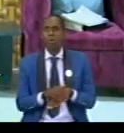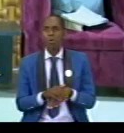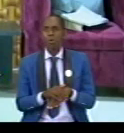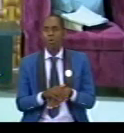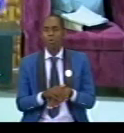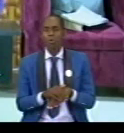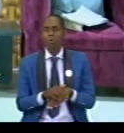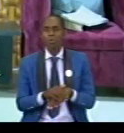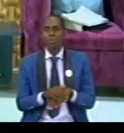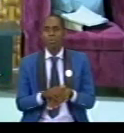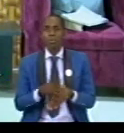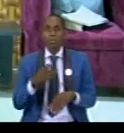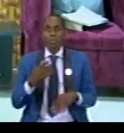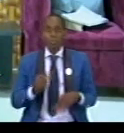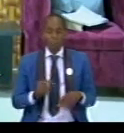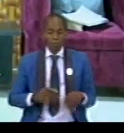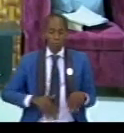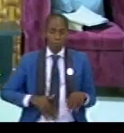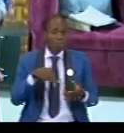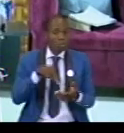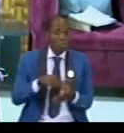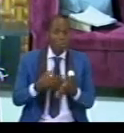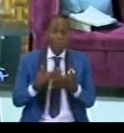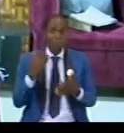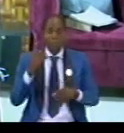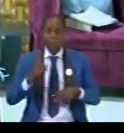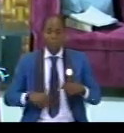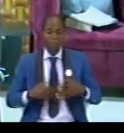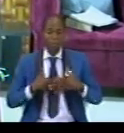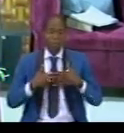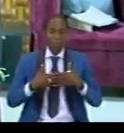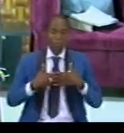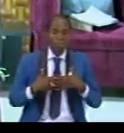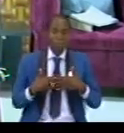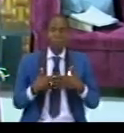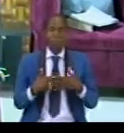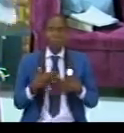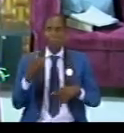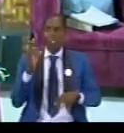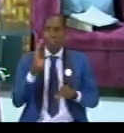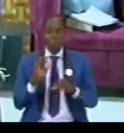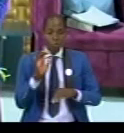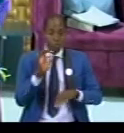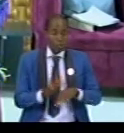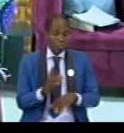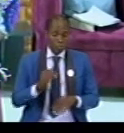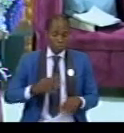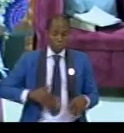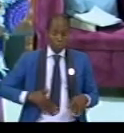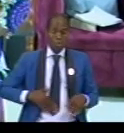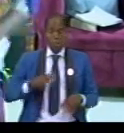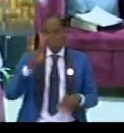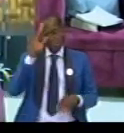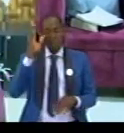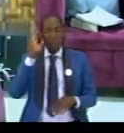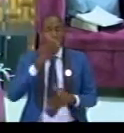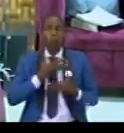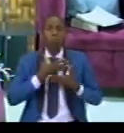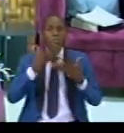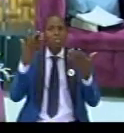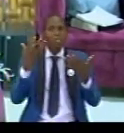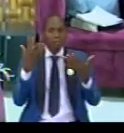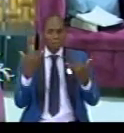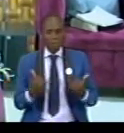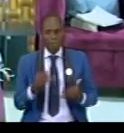the tummy that was swelling up, he couldn't breathe. You cannot touch the tummy. If you touch, he will shout. Then he said, Mama,